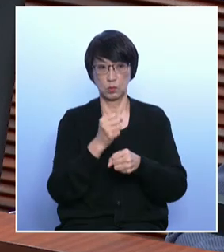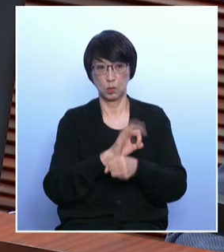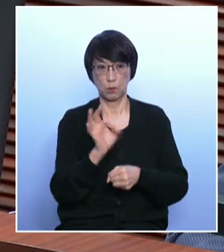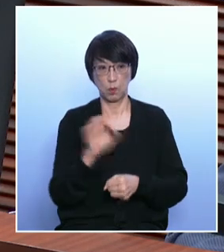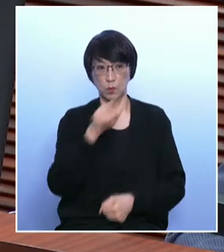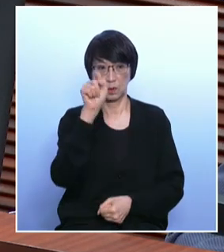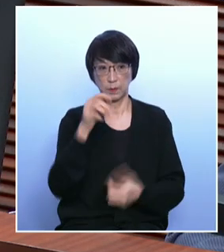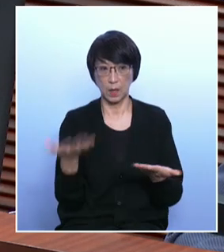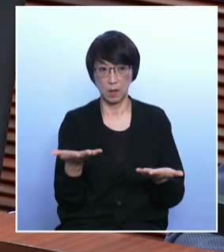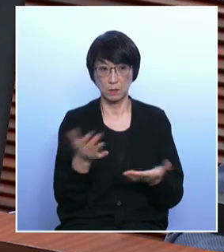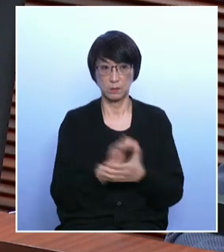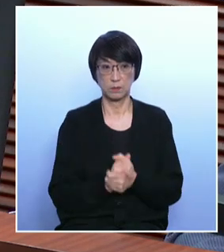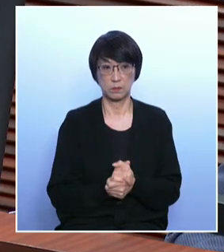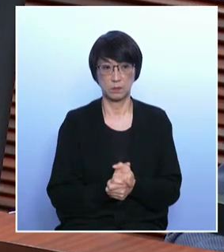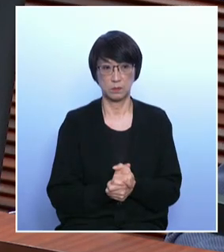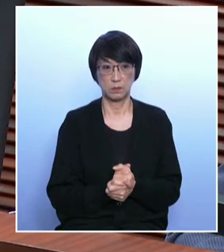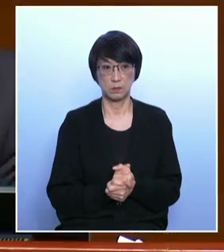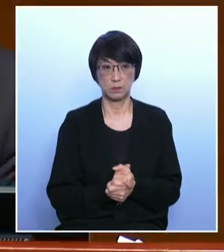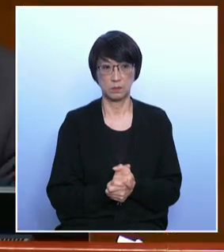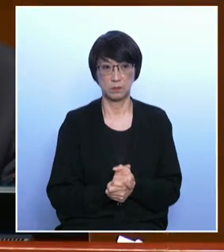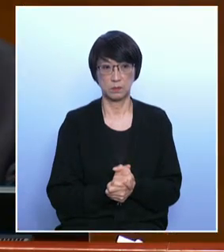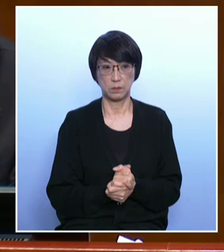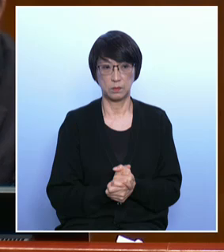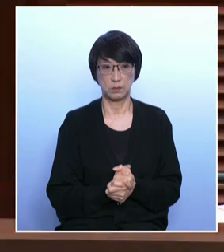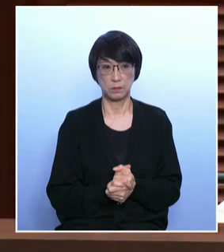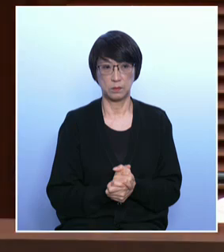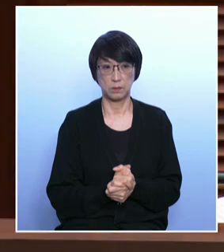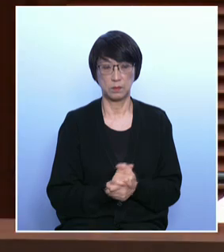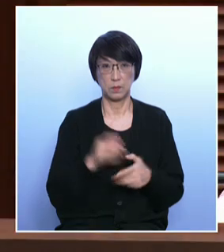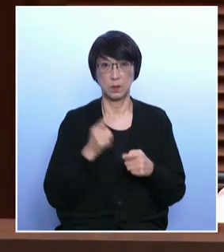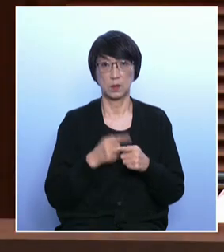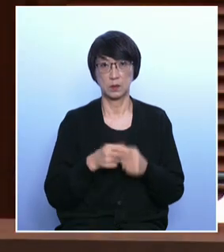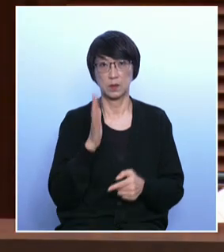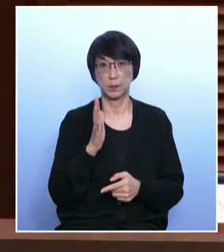have opted out from the program. Do you understand why?